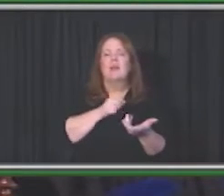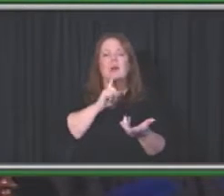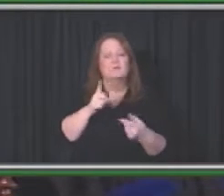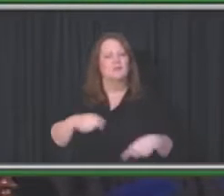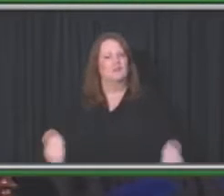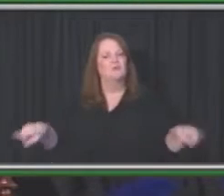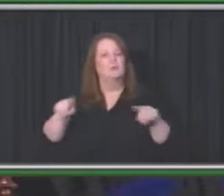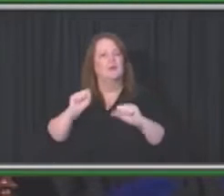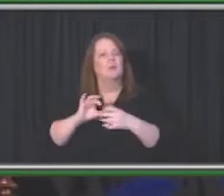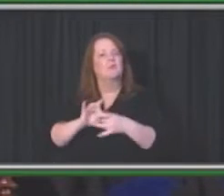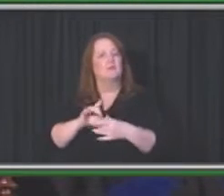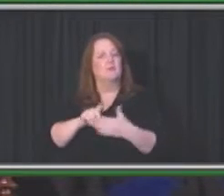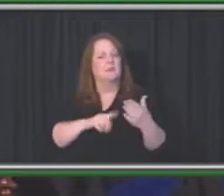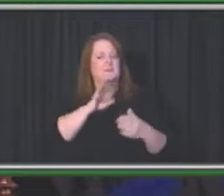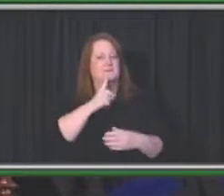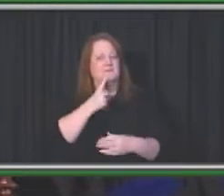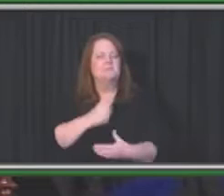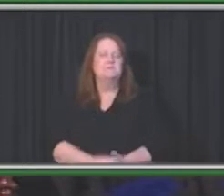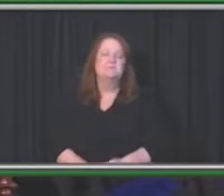can relate.